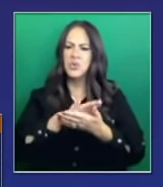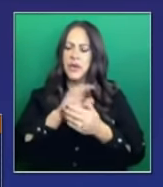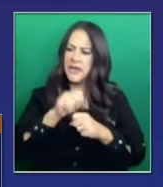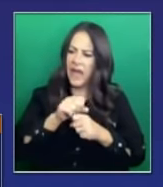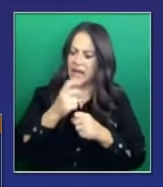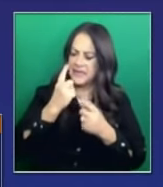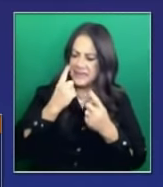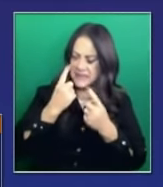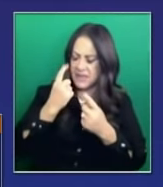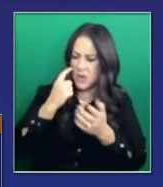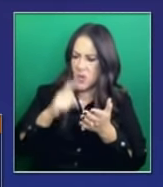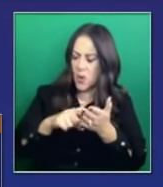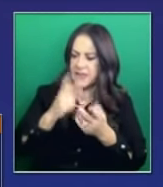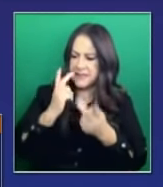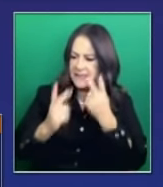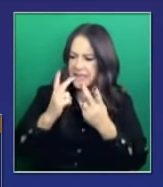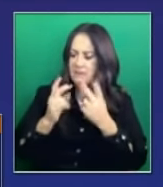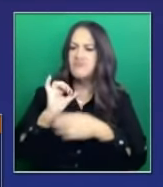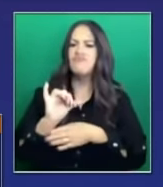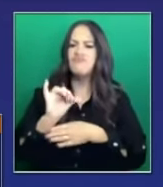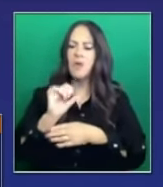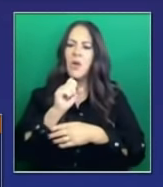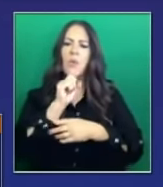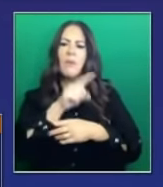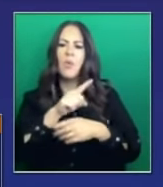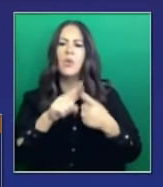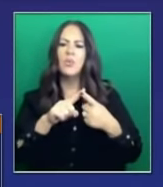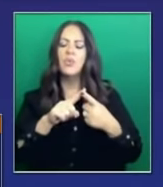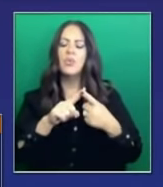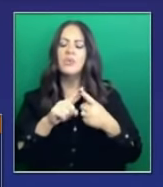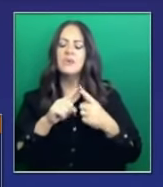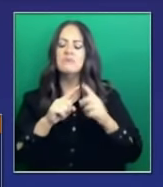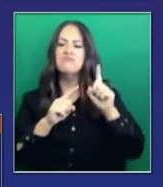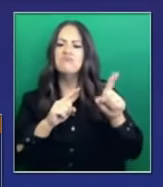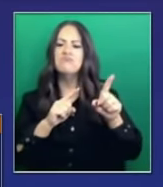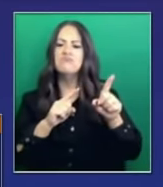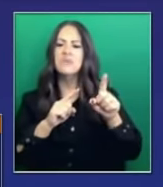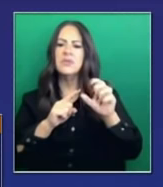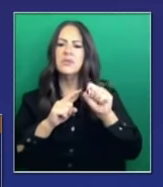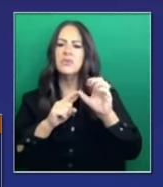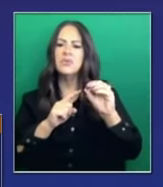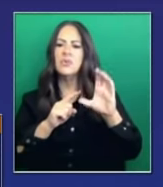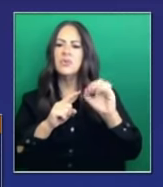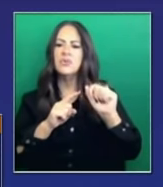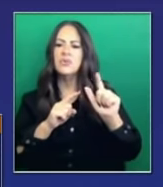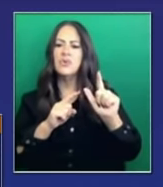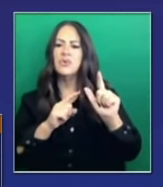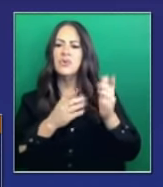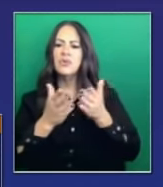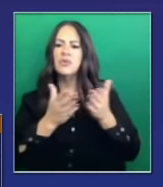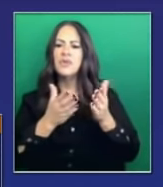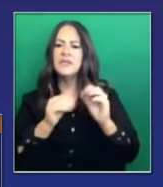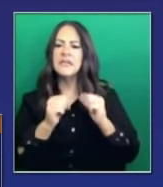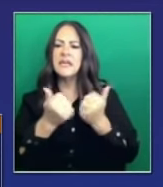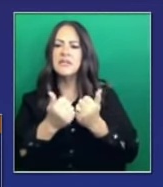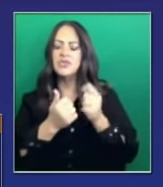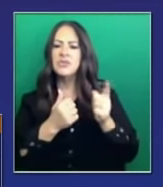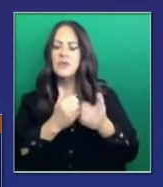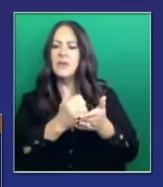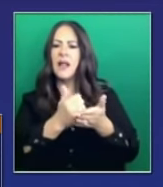with social service agencies and the like to call out some of those abuses, those tragic abuses at home. The higher rates of